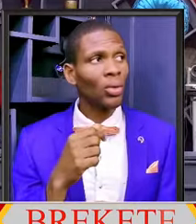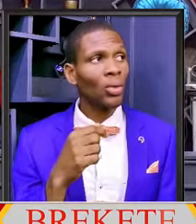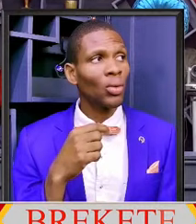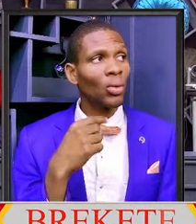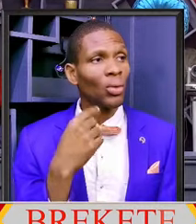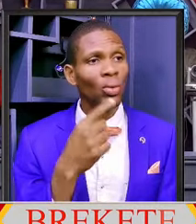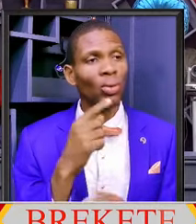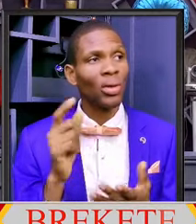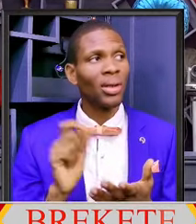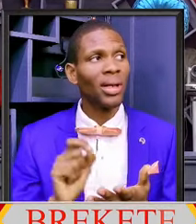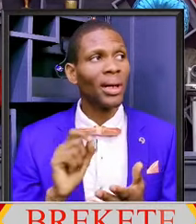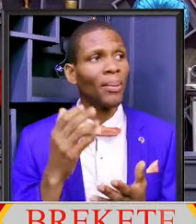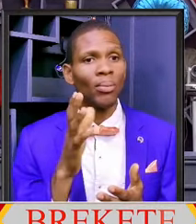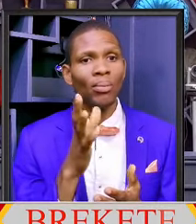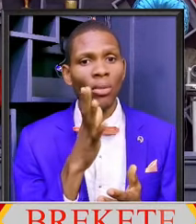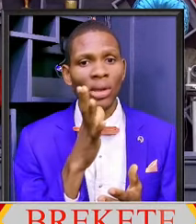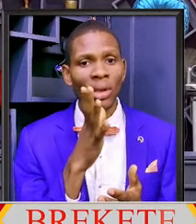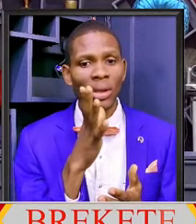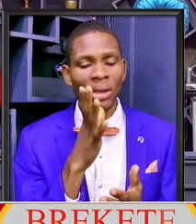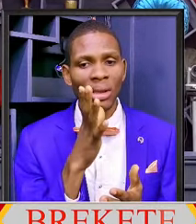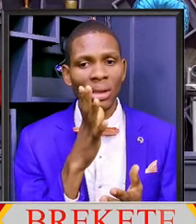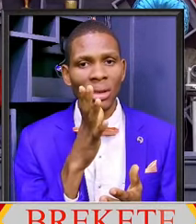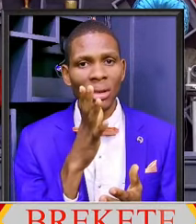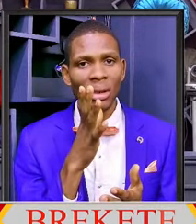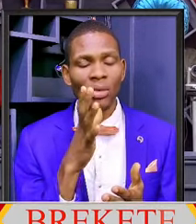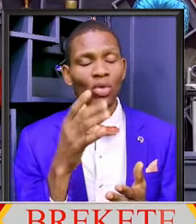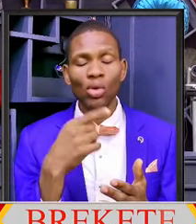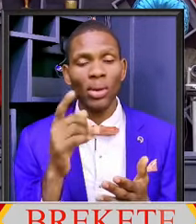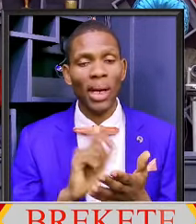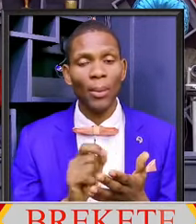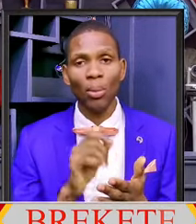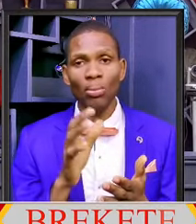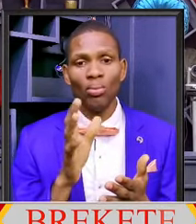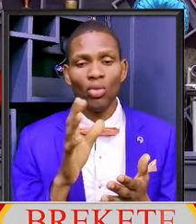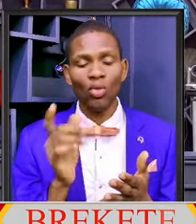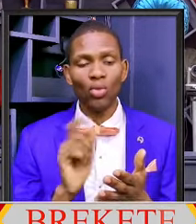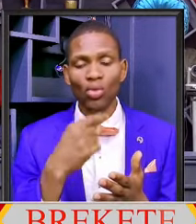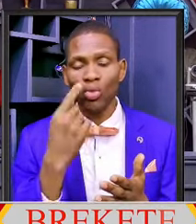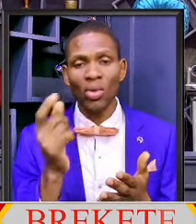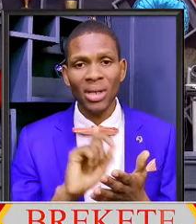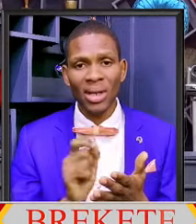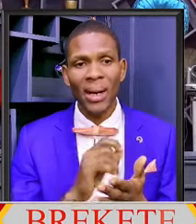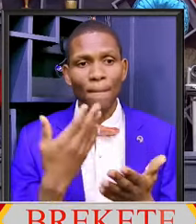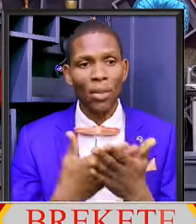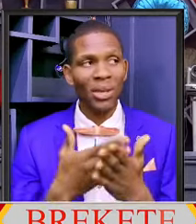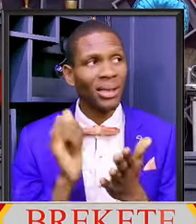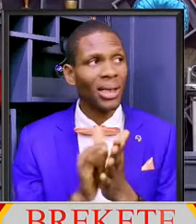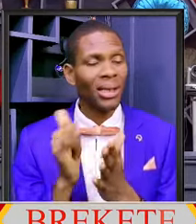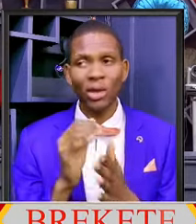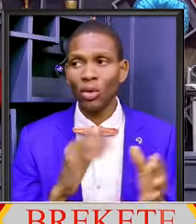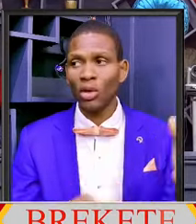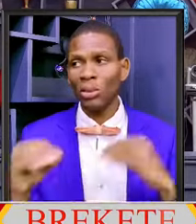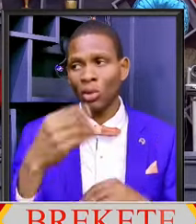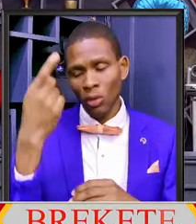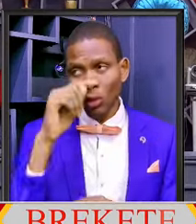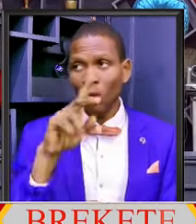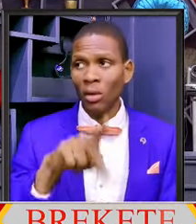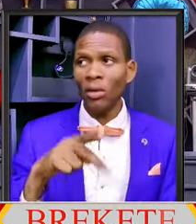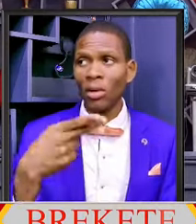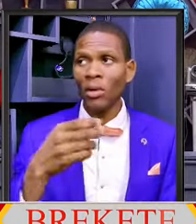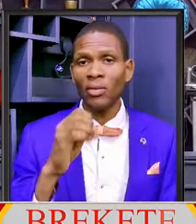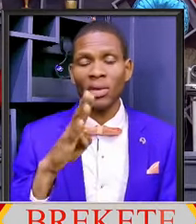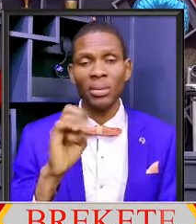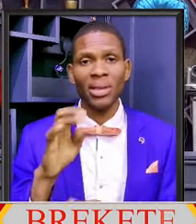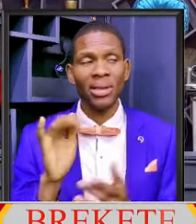write money where they contribute for Phoebe the other day. Now who? Oh yeah, no, just stay.